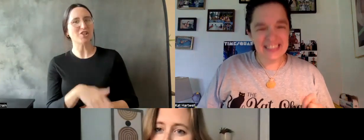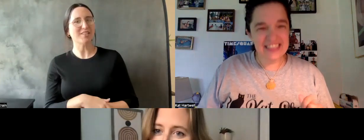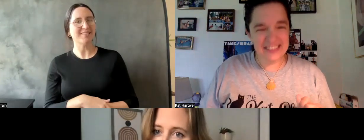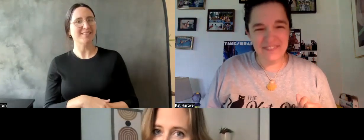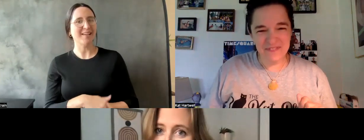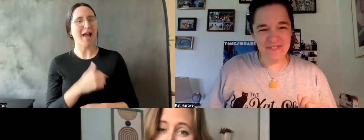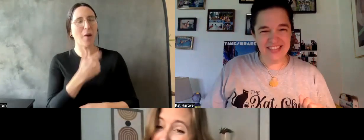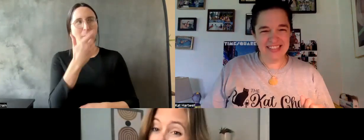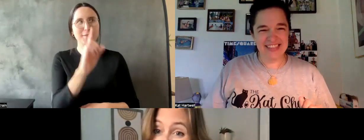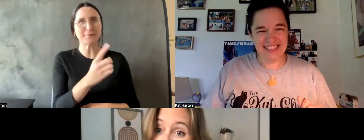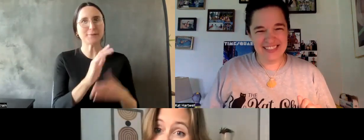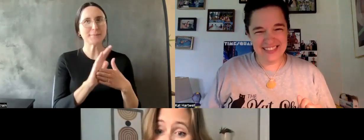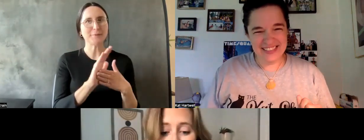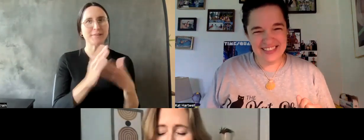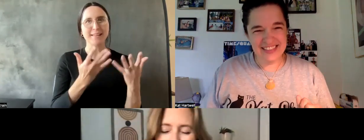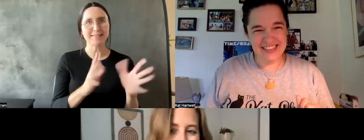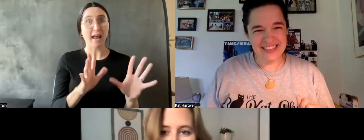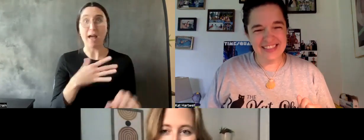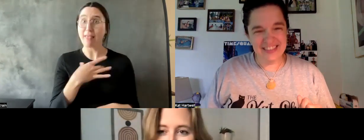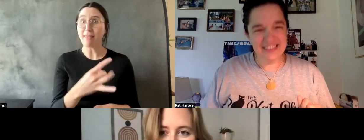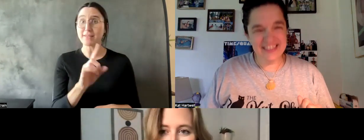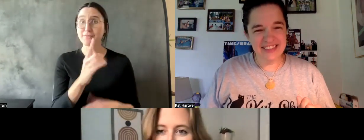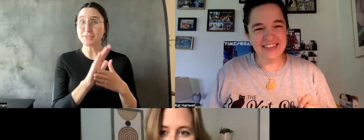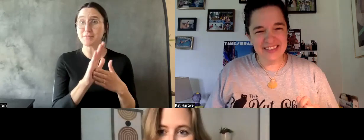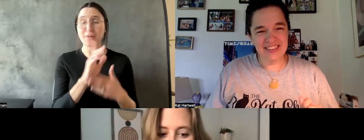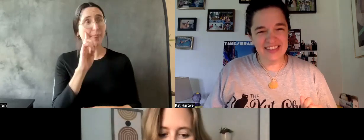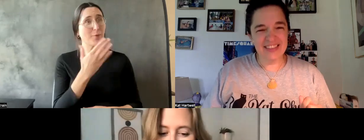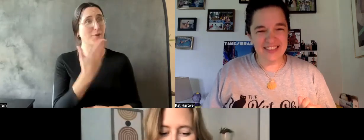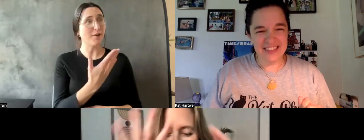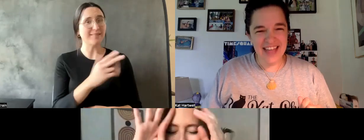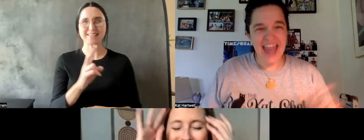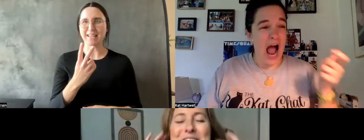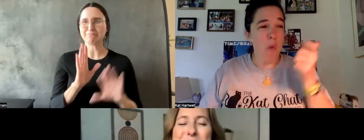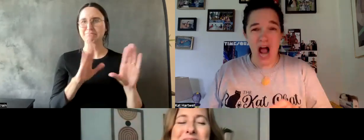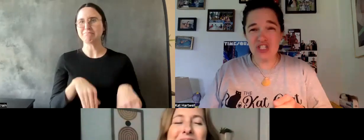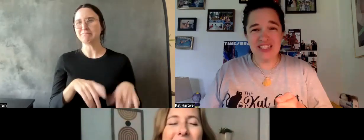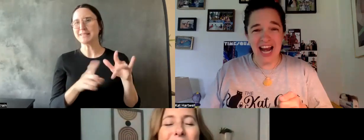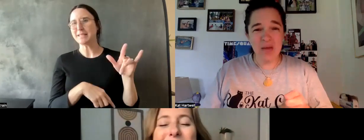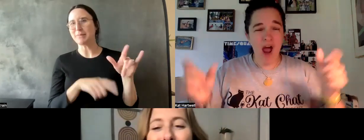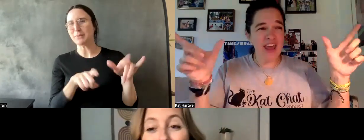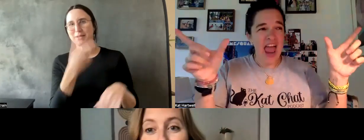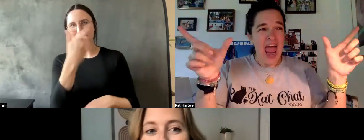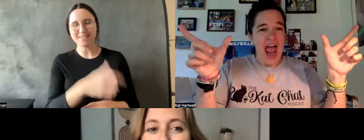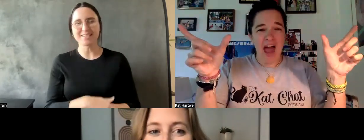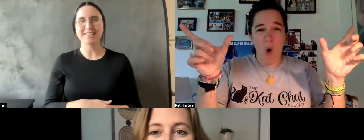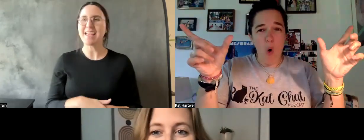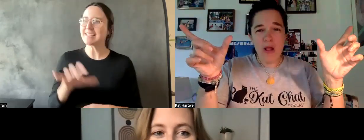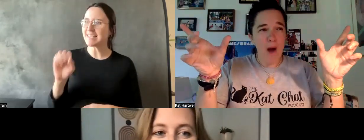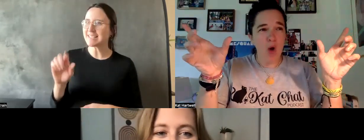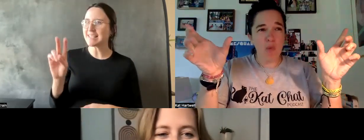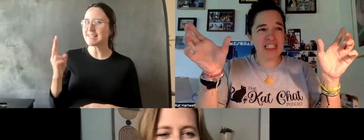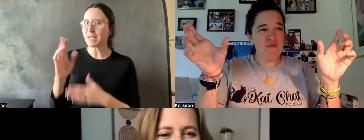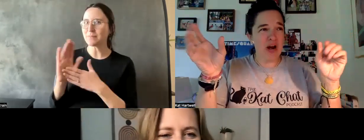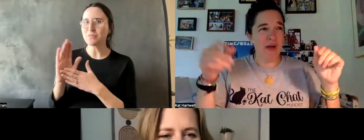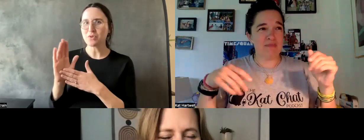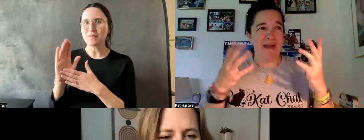just watch the first one because I really did like it, and not even engage in the second one. I But yeah, watched the second one, and the only